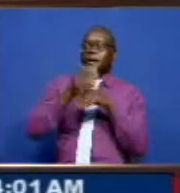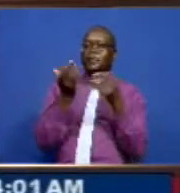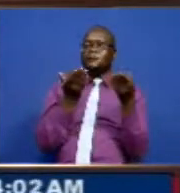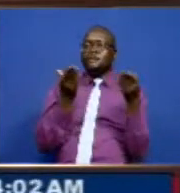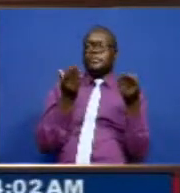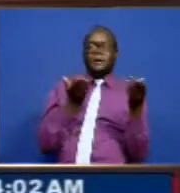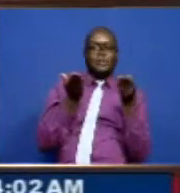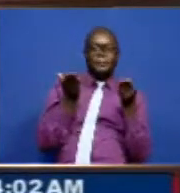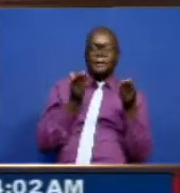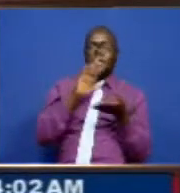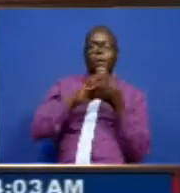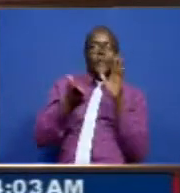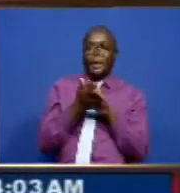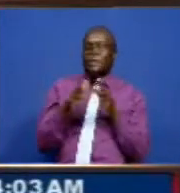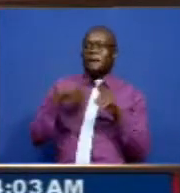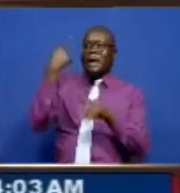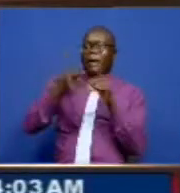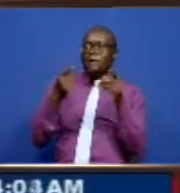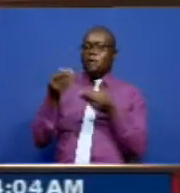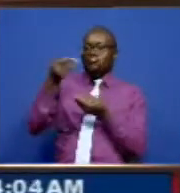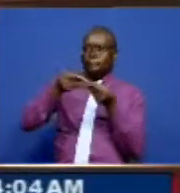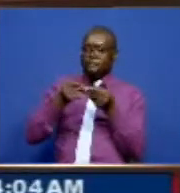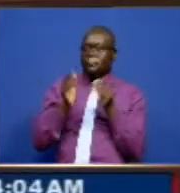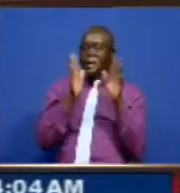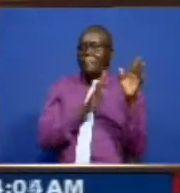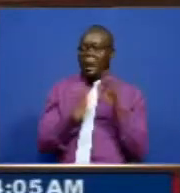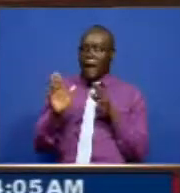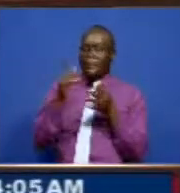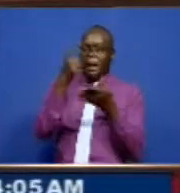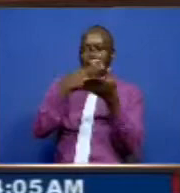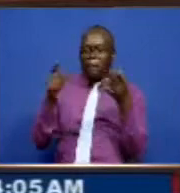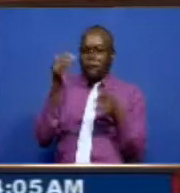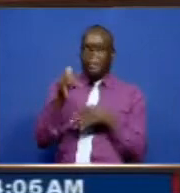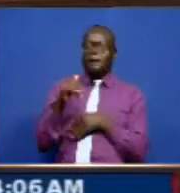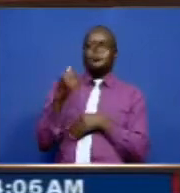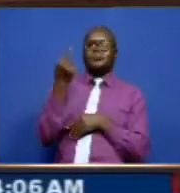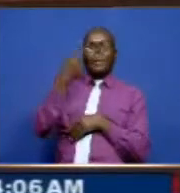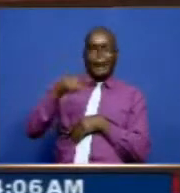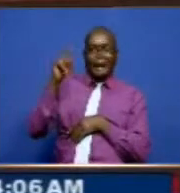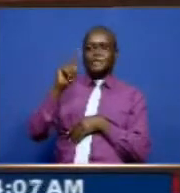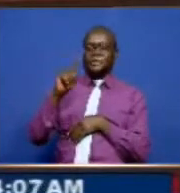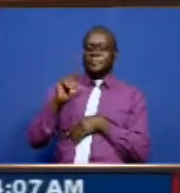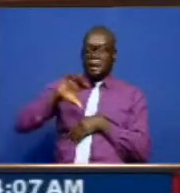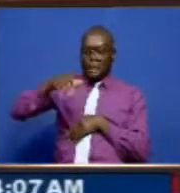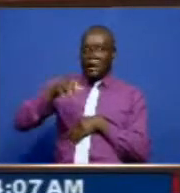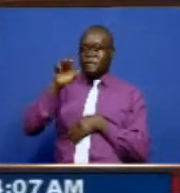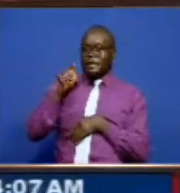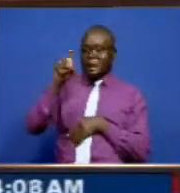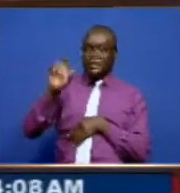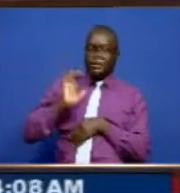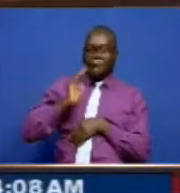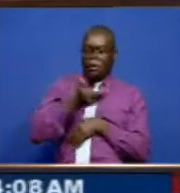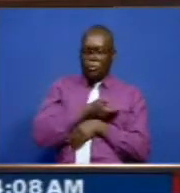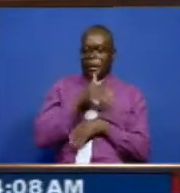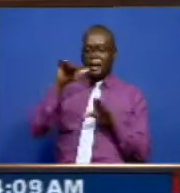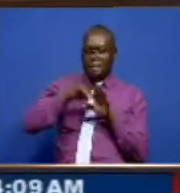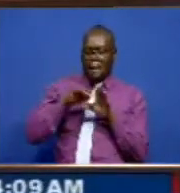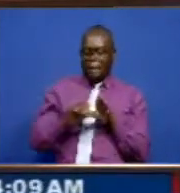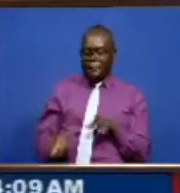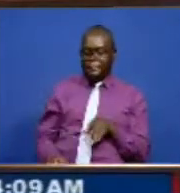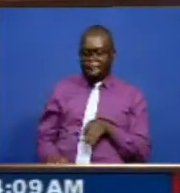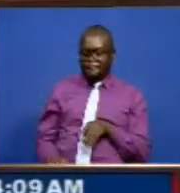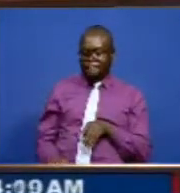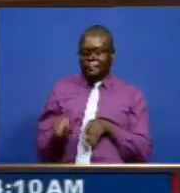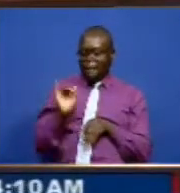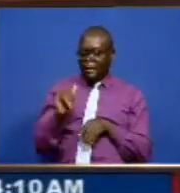services without any annual procurement plan approved by the relevant county executive committee member that is